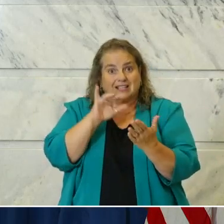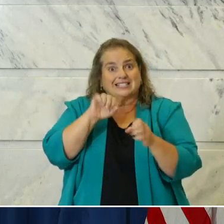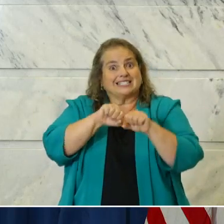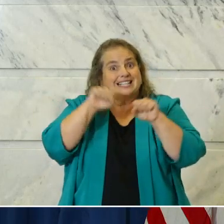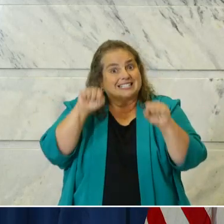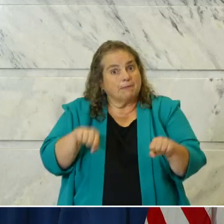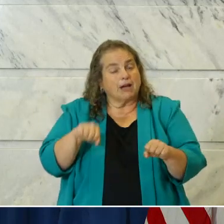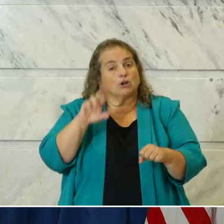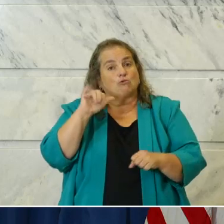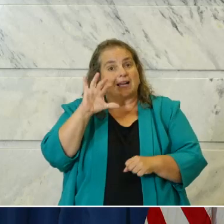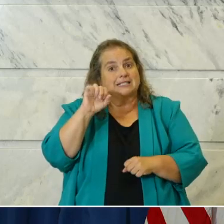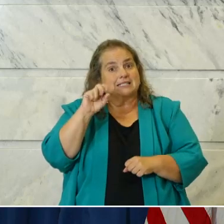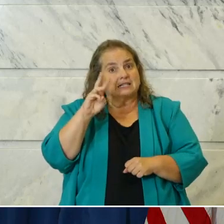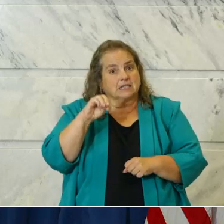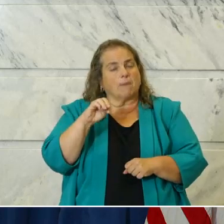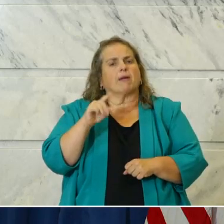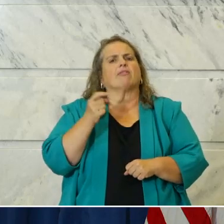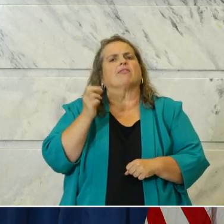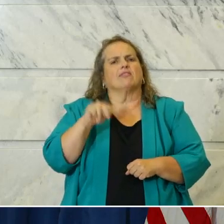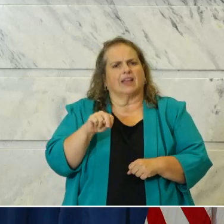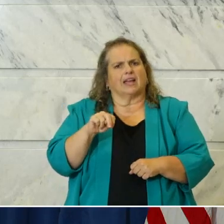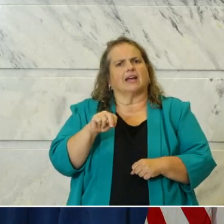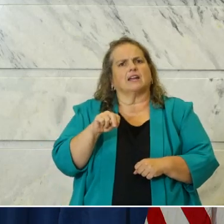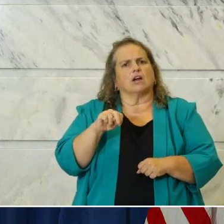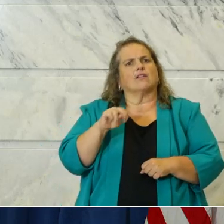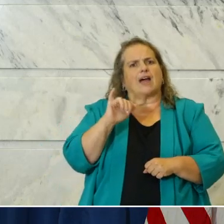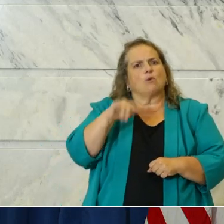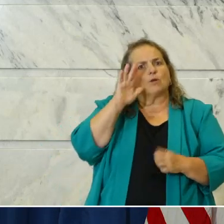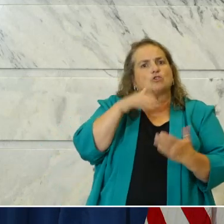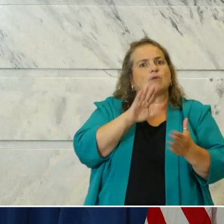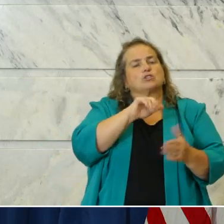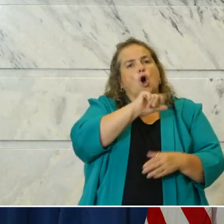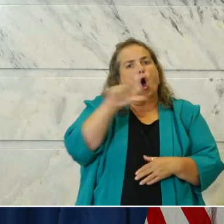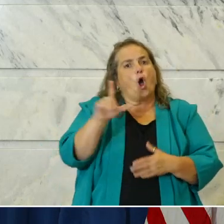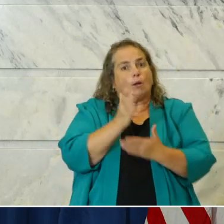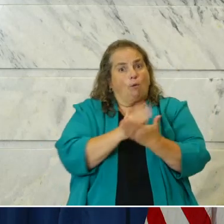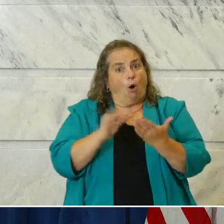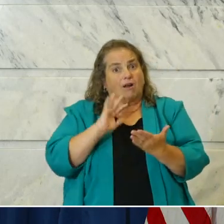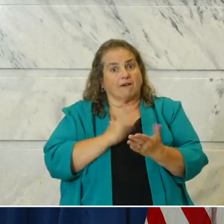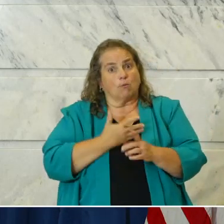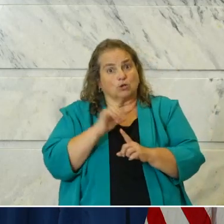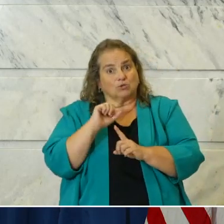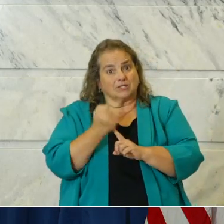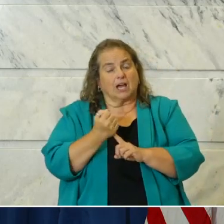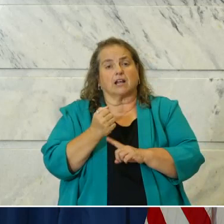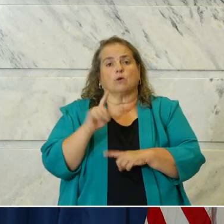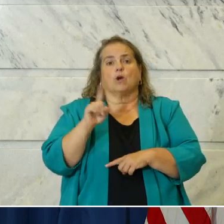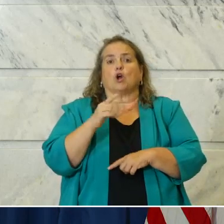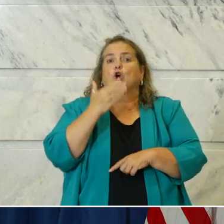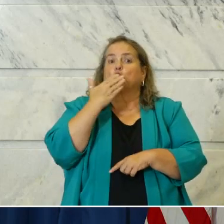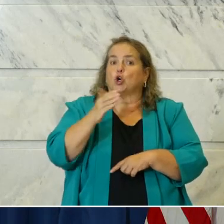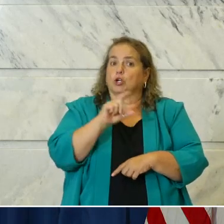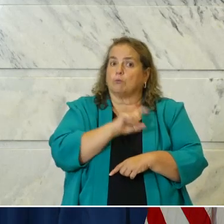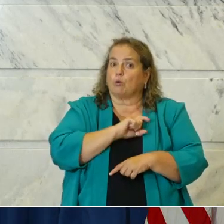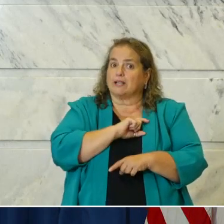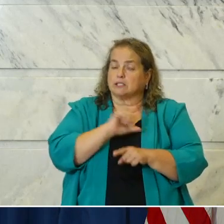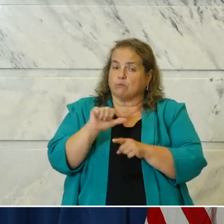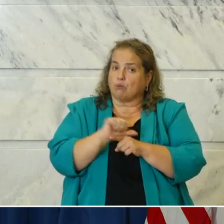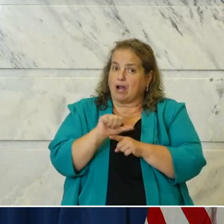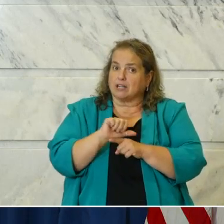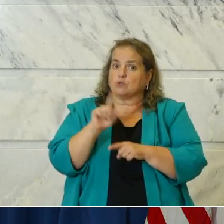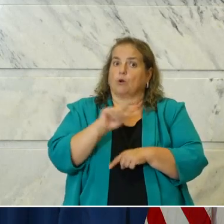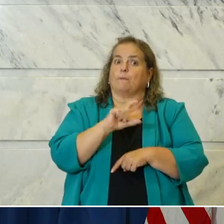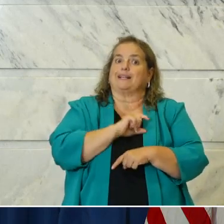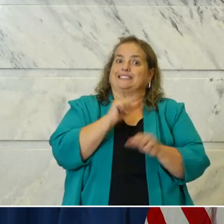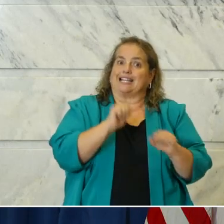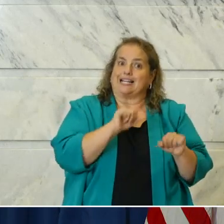in all parts of our society, that ensure that there are good police practices while the police can stay